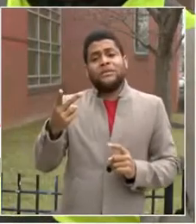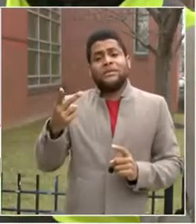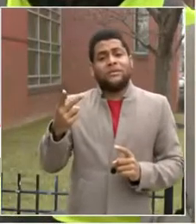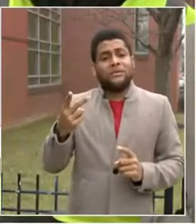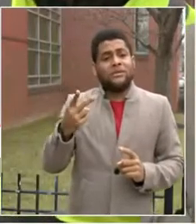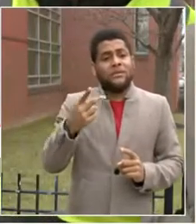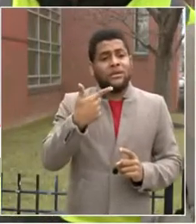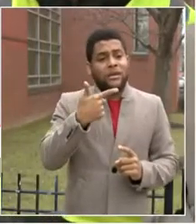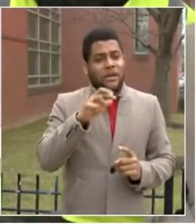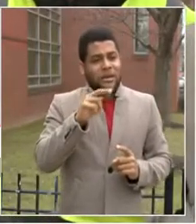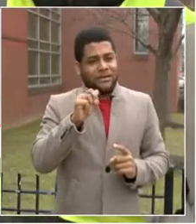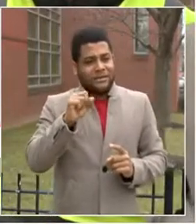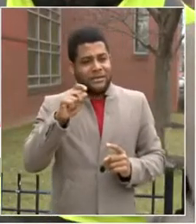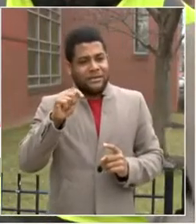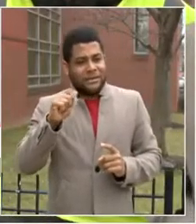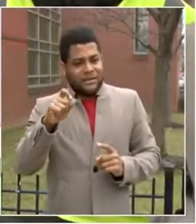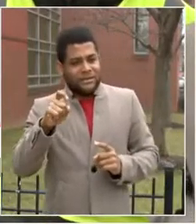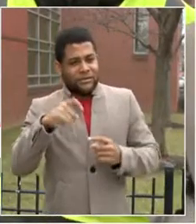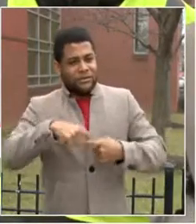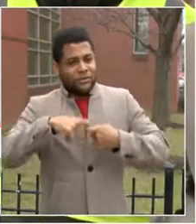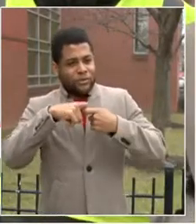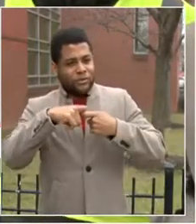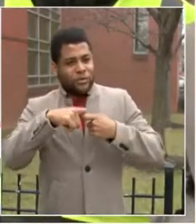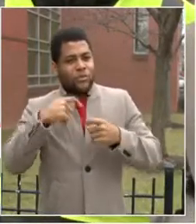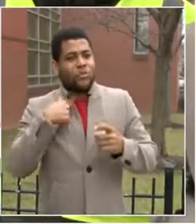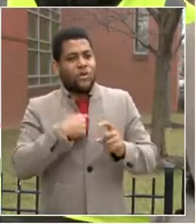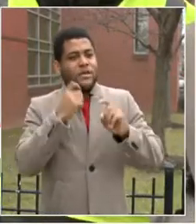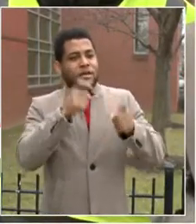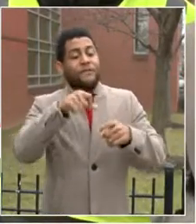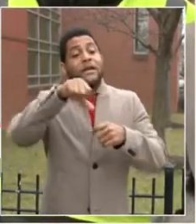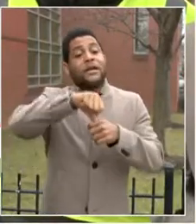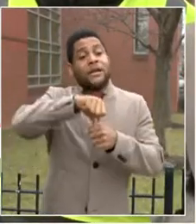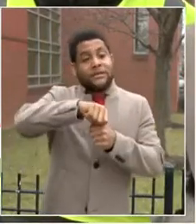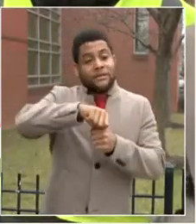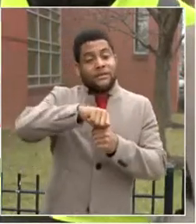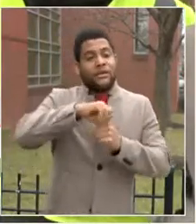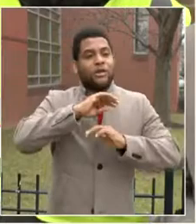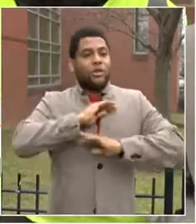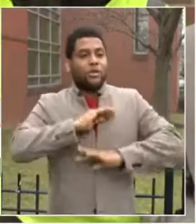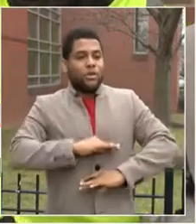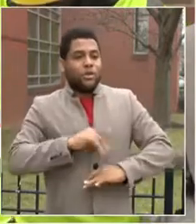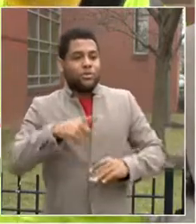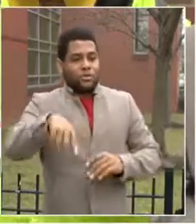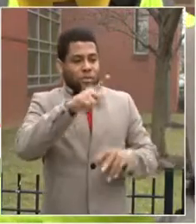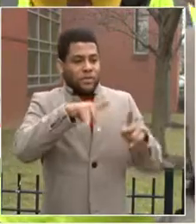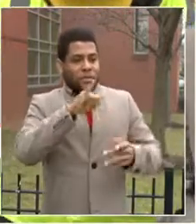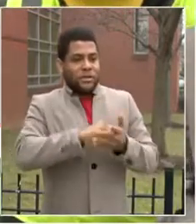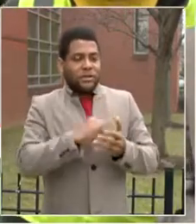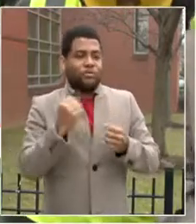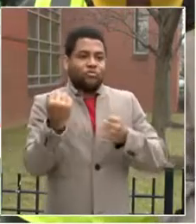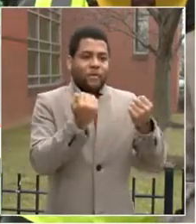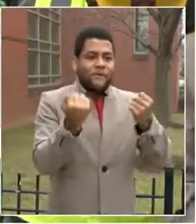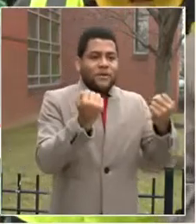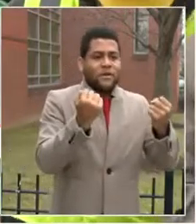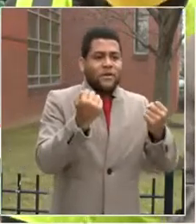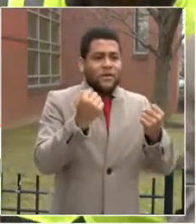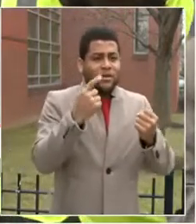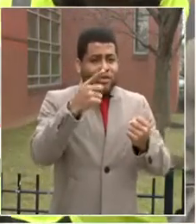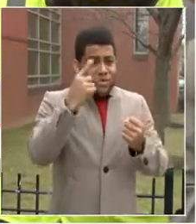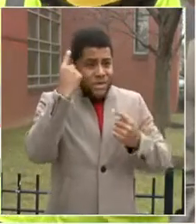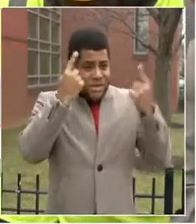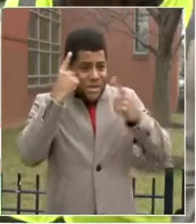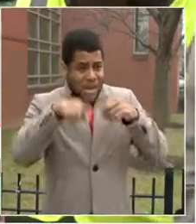to give some relief to motorists with the high gas prices. Any thought to doing something like that here in D.C. to help